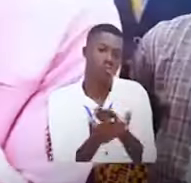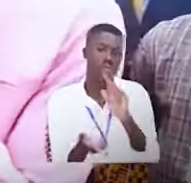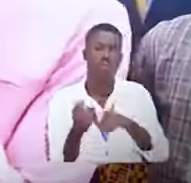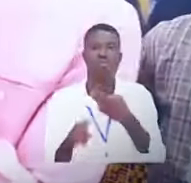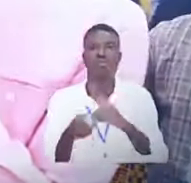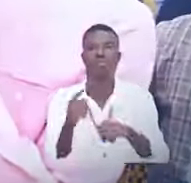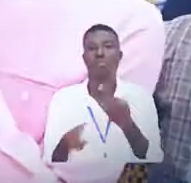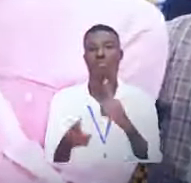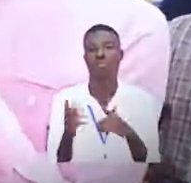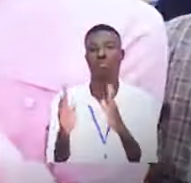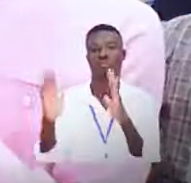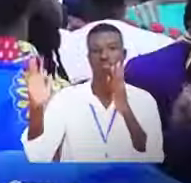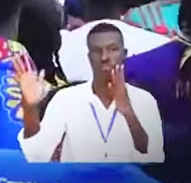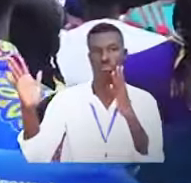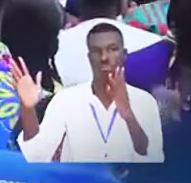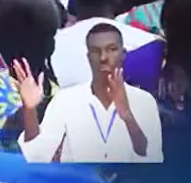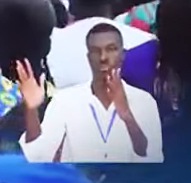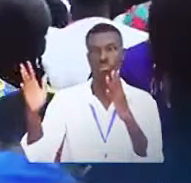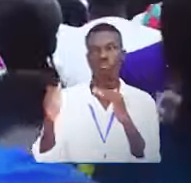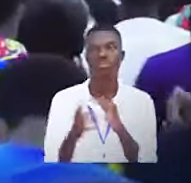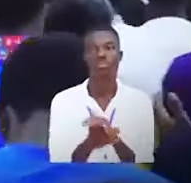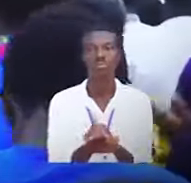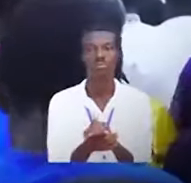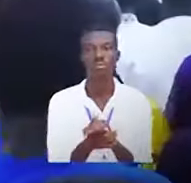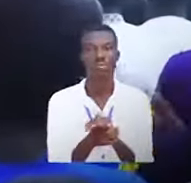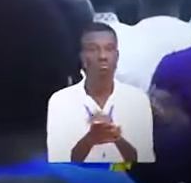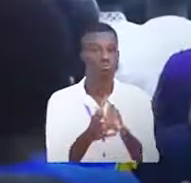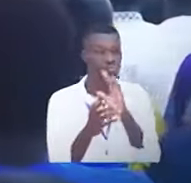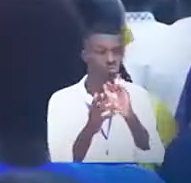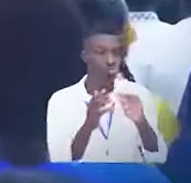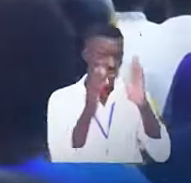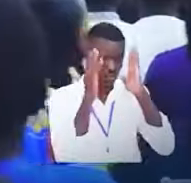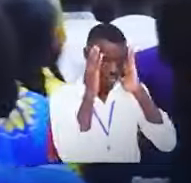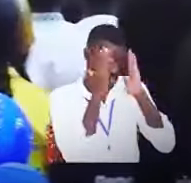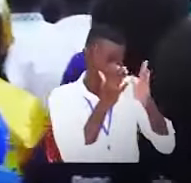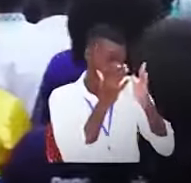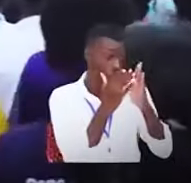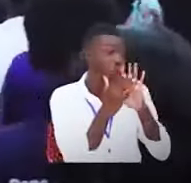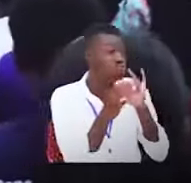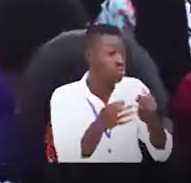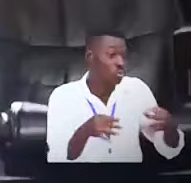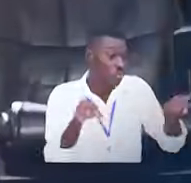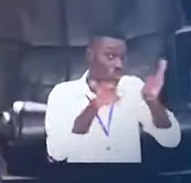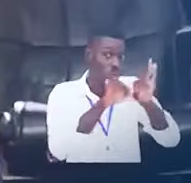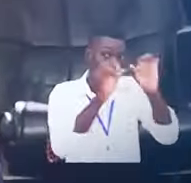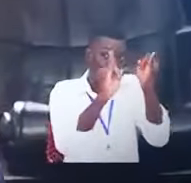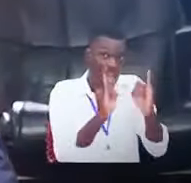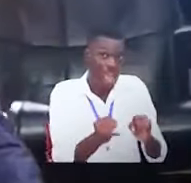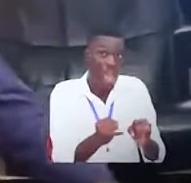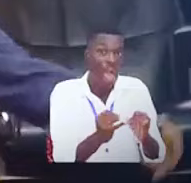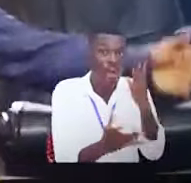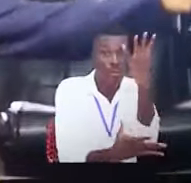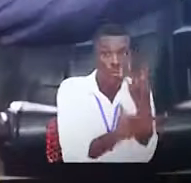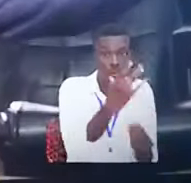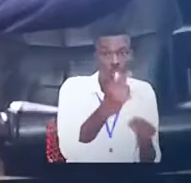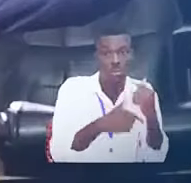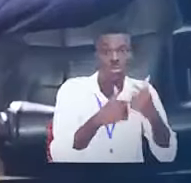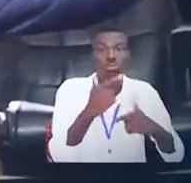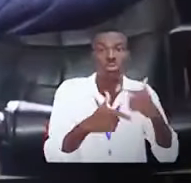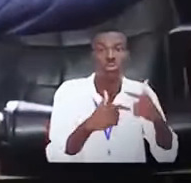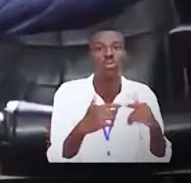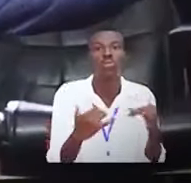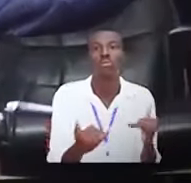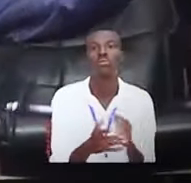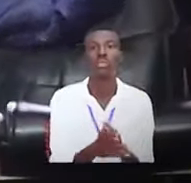mean. If you cling onto worthless idols, you will forfeit the grace that can be yours. Shall we lift up our